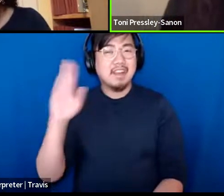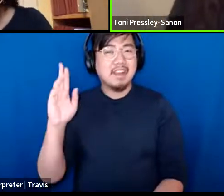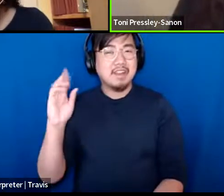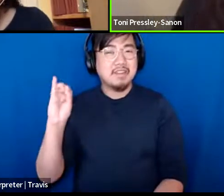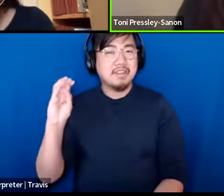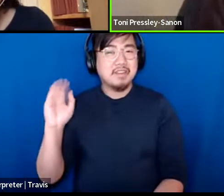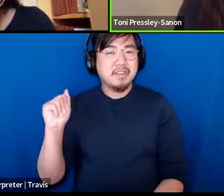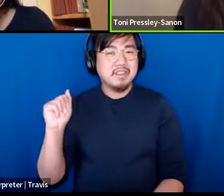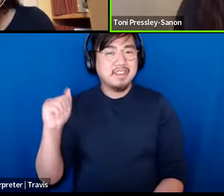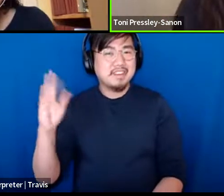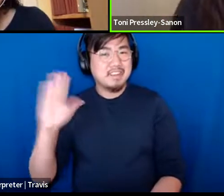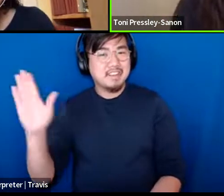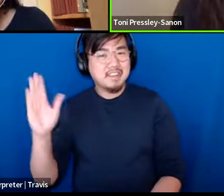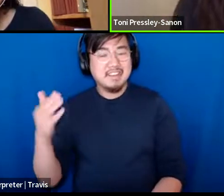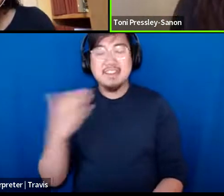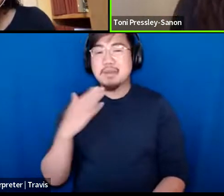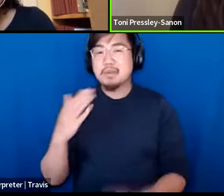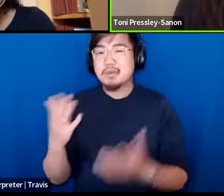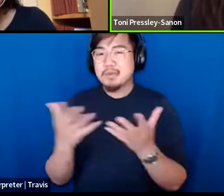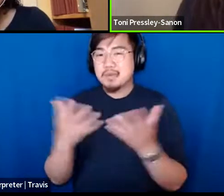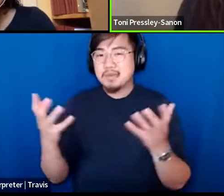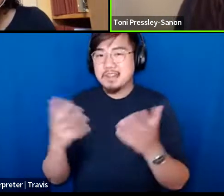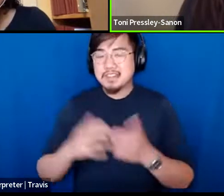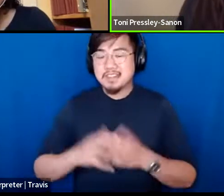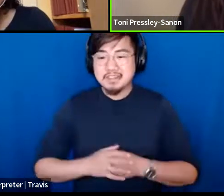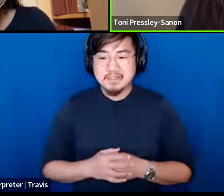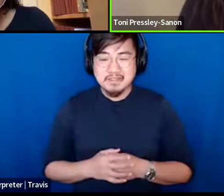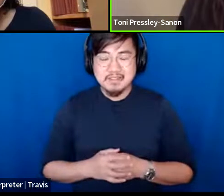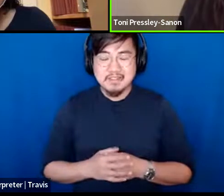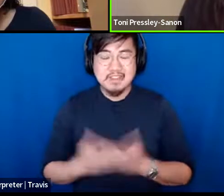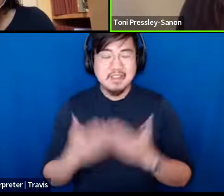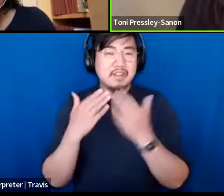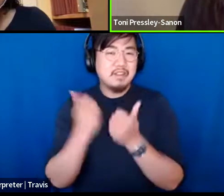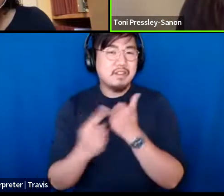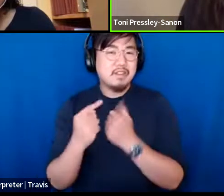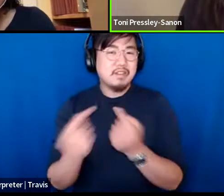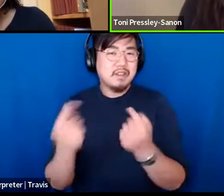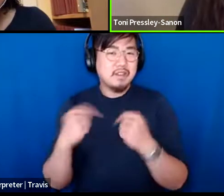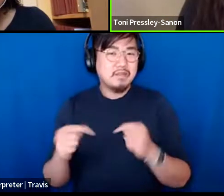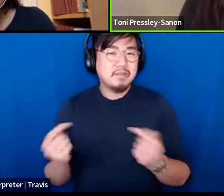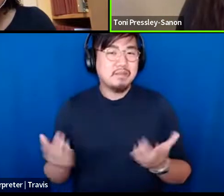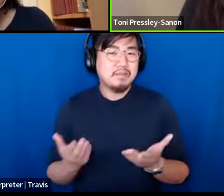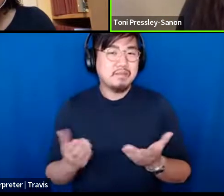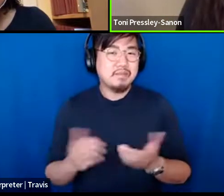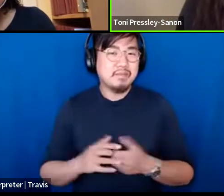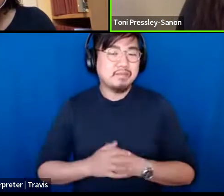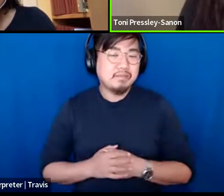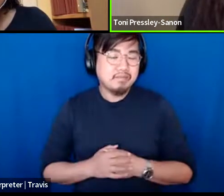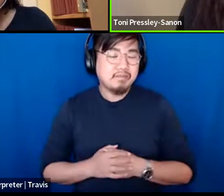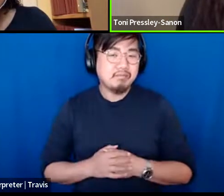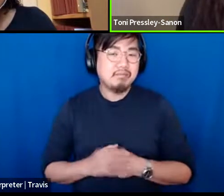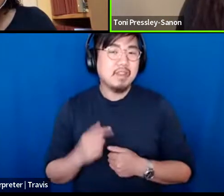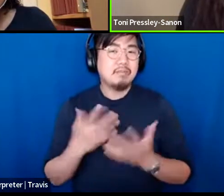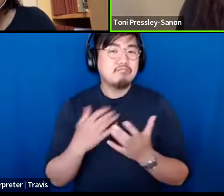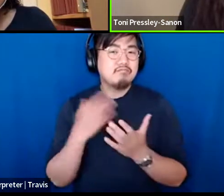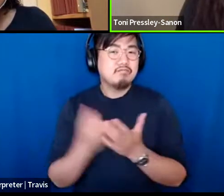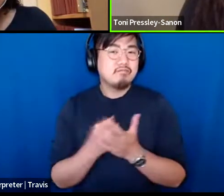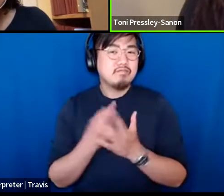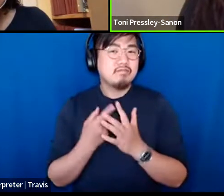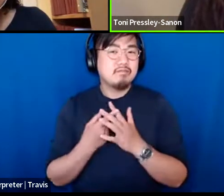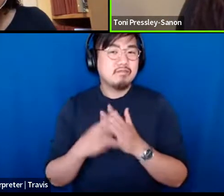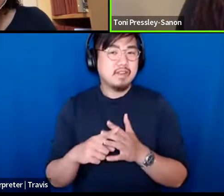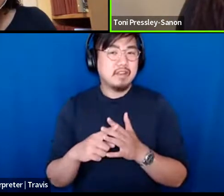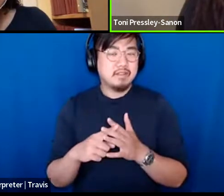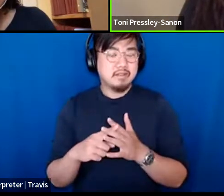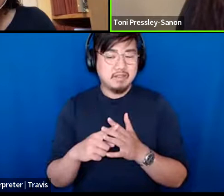Okay, thank you so much, everyone, for being here. I'd like to start by